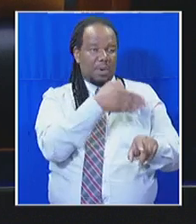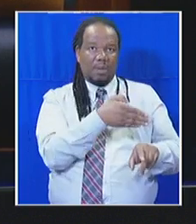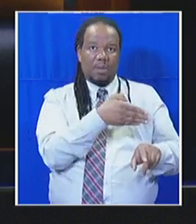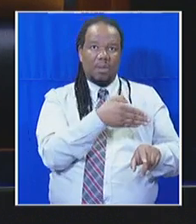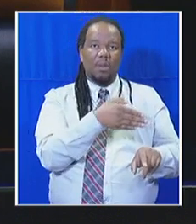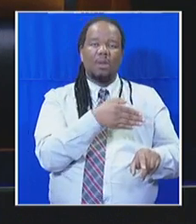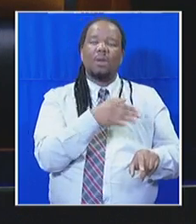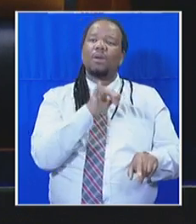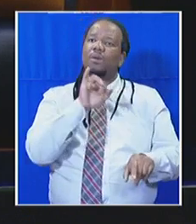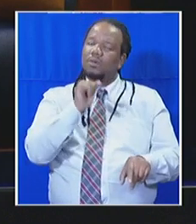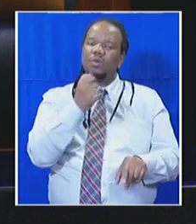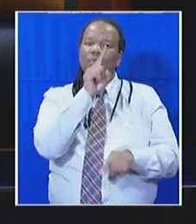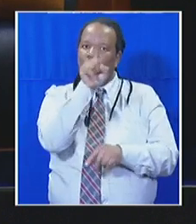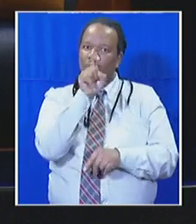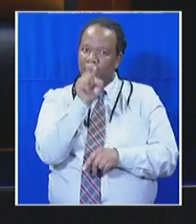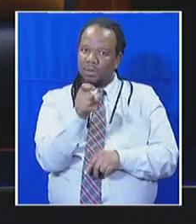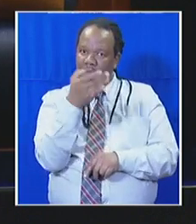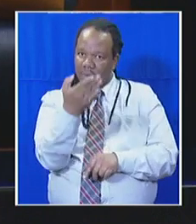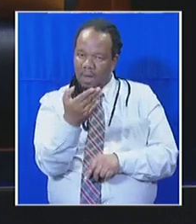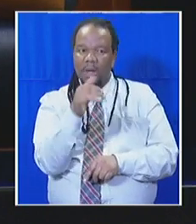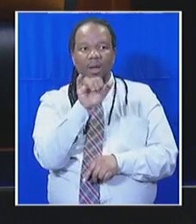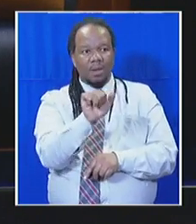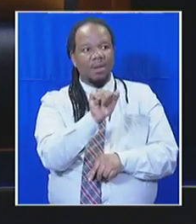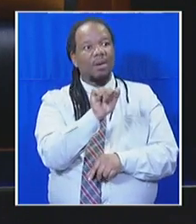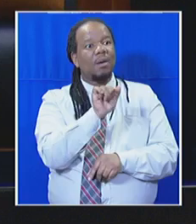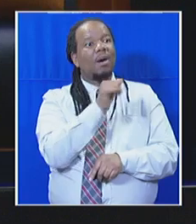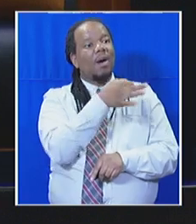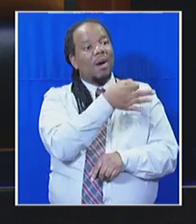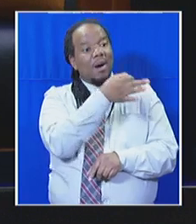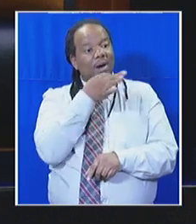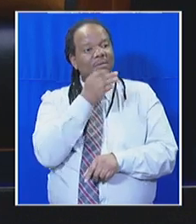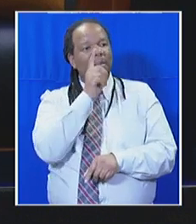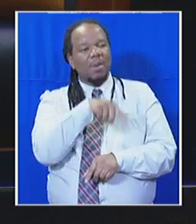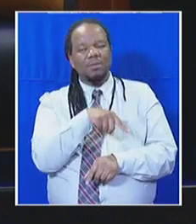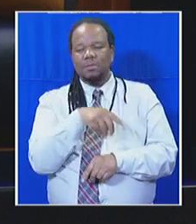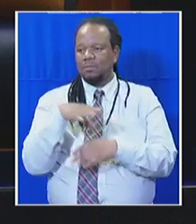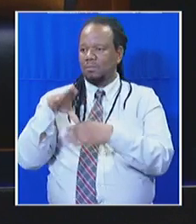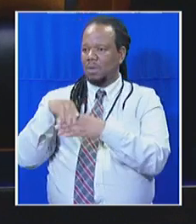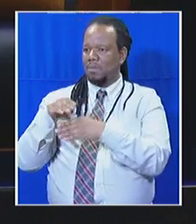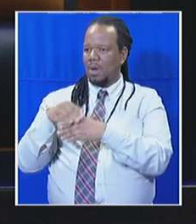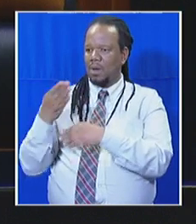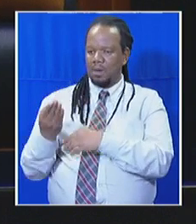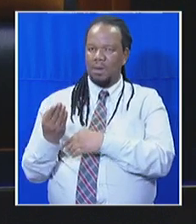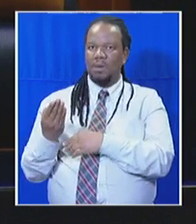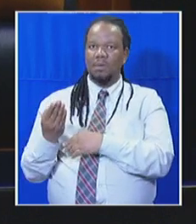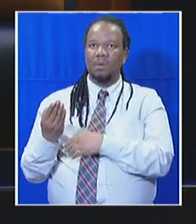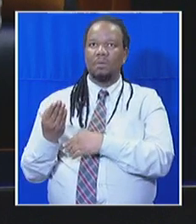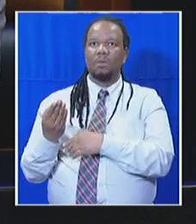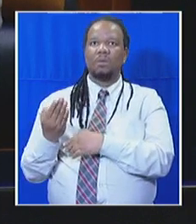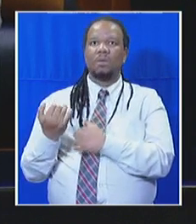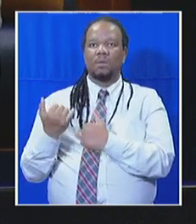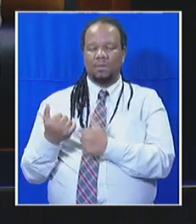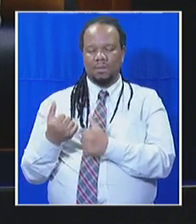your point. So our questions must be answered. Honourable Member, we will now proceed